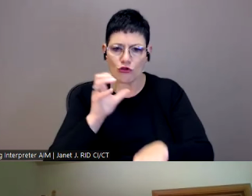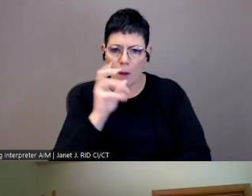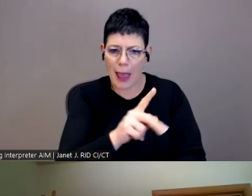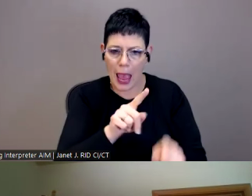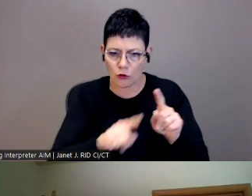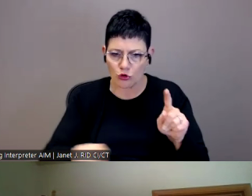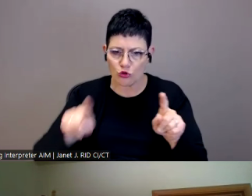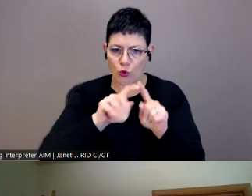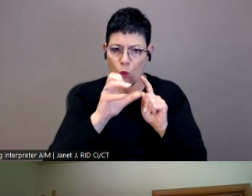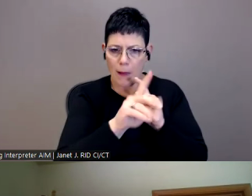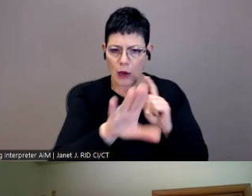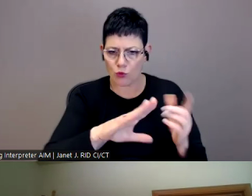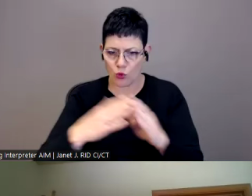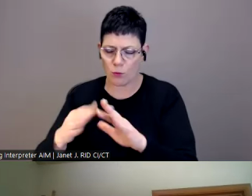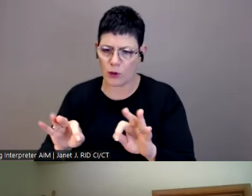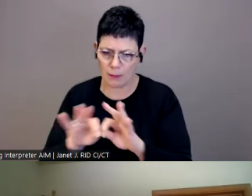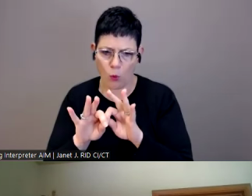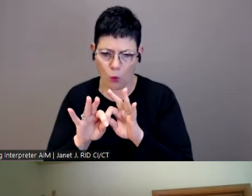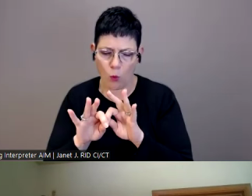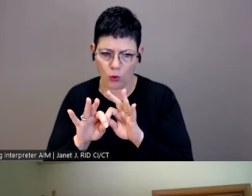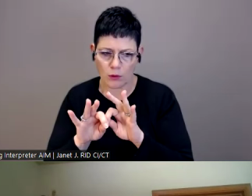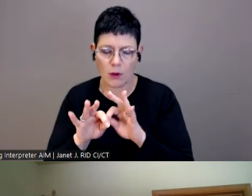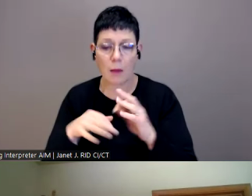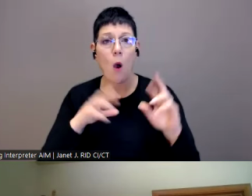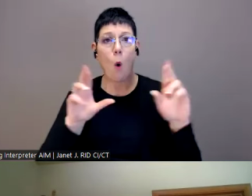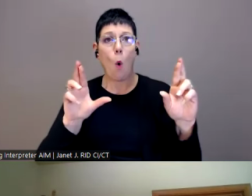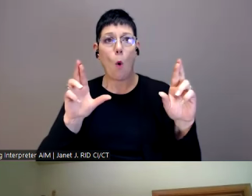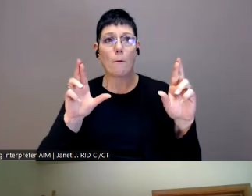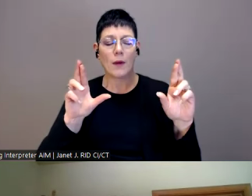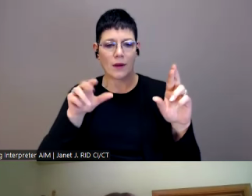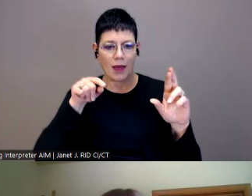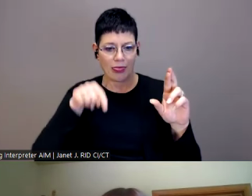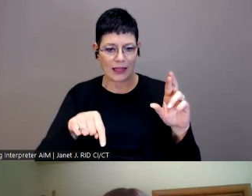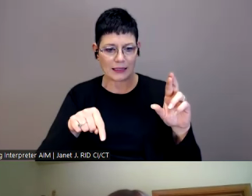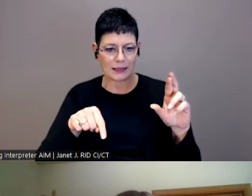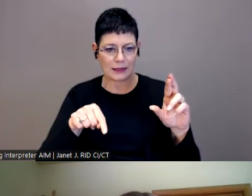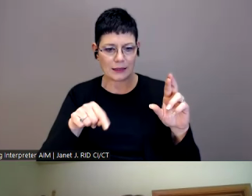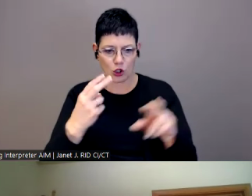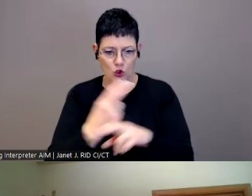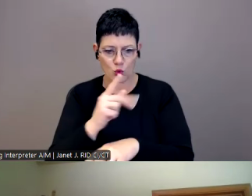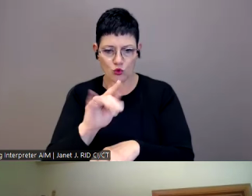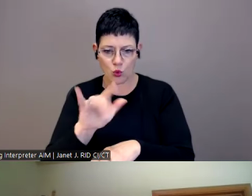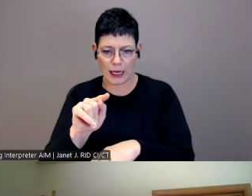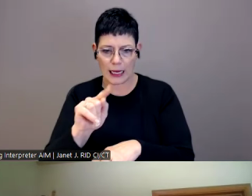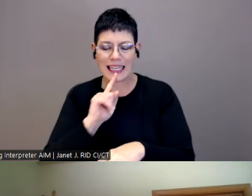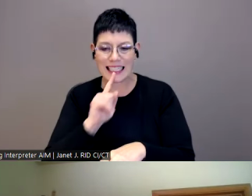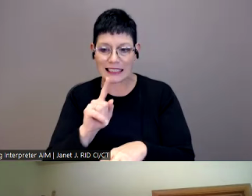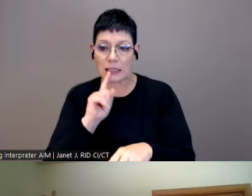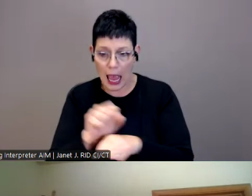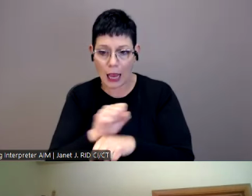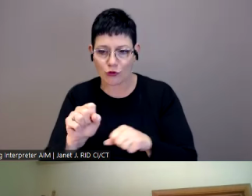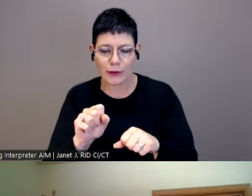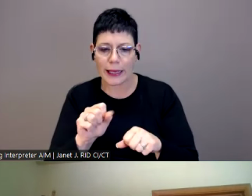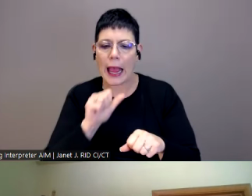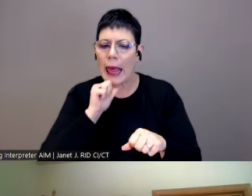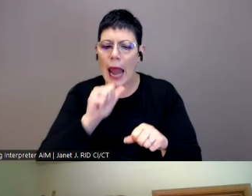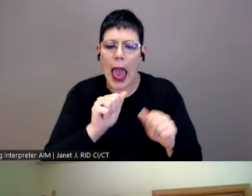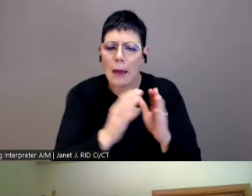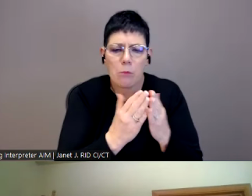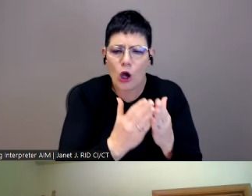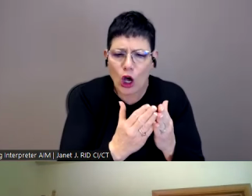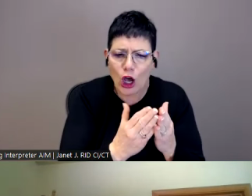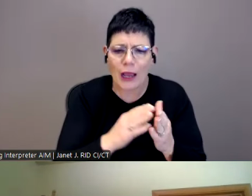toolkit. So my hope is that we can walk away from this feeling like the toolkit is a tool not a textbook or a novel. I